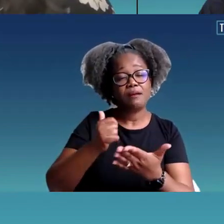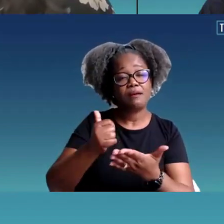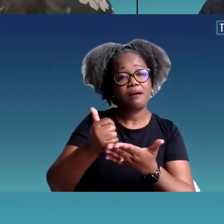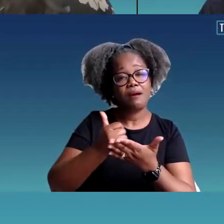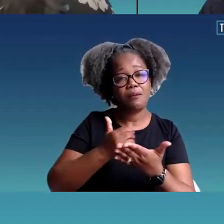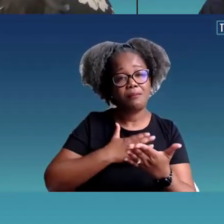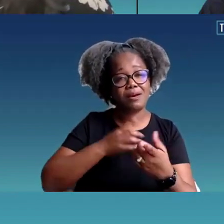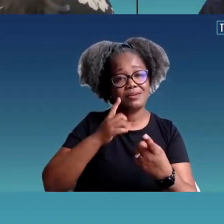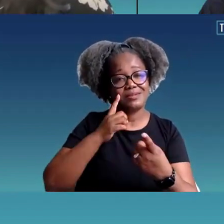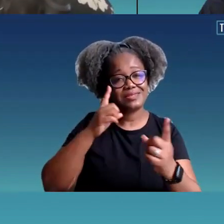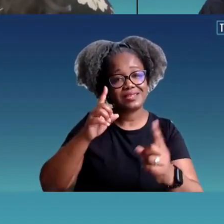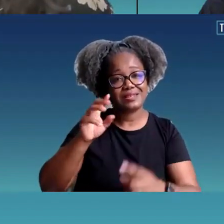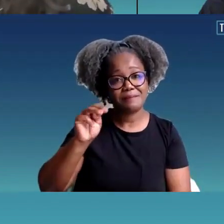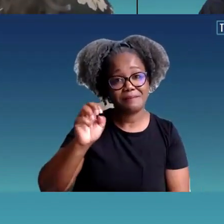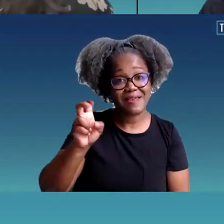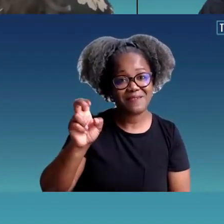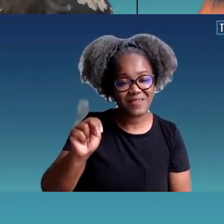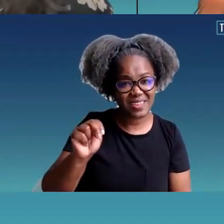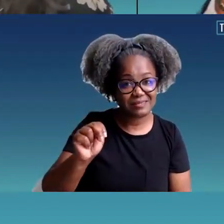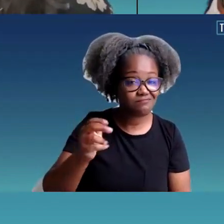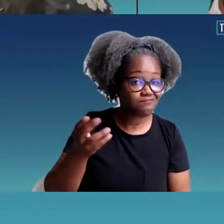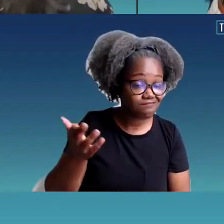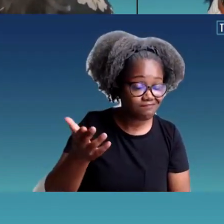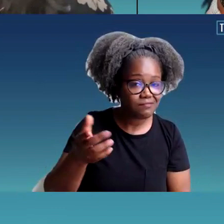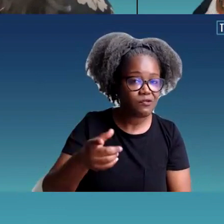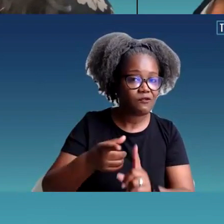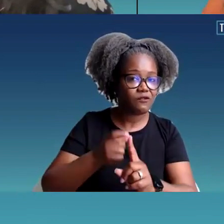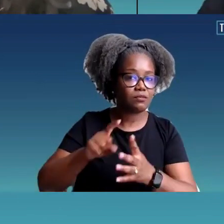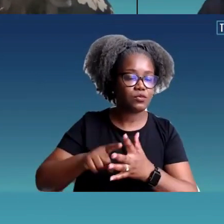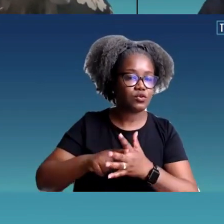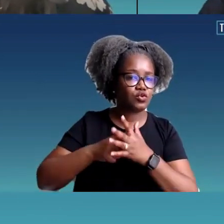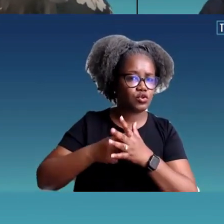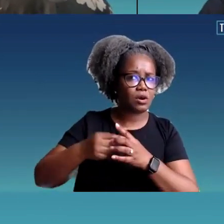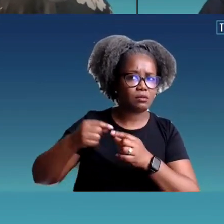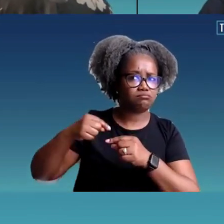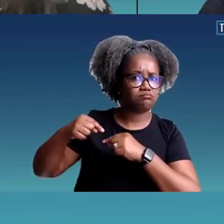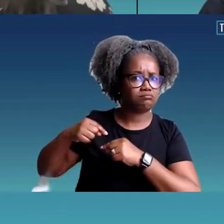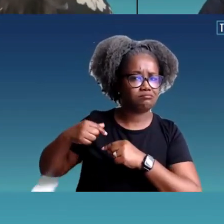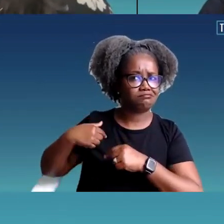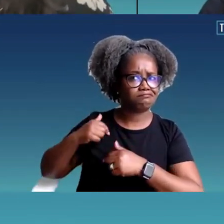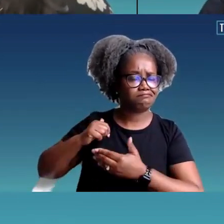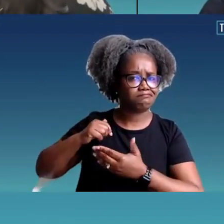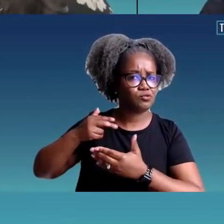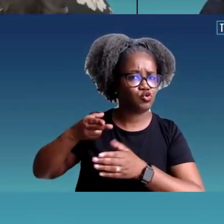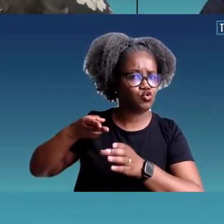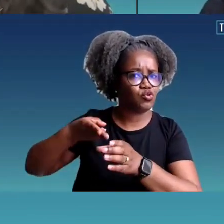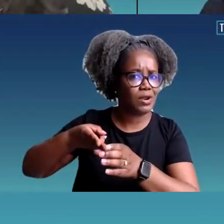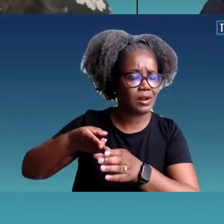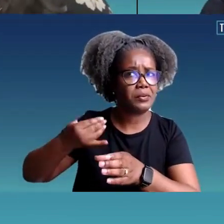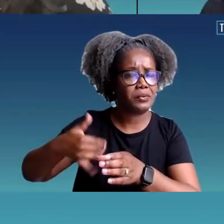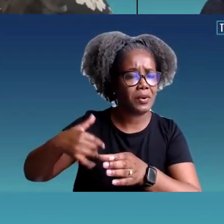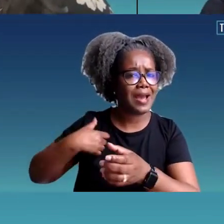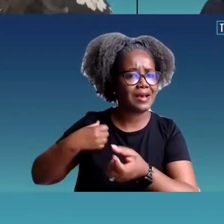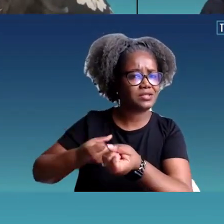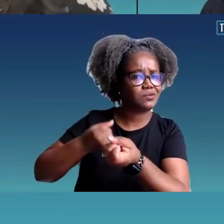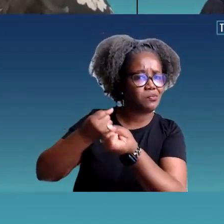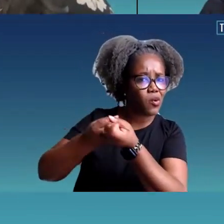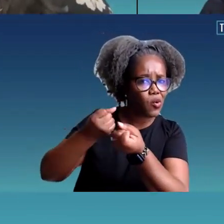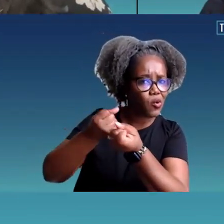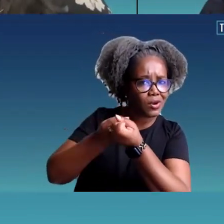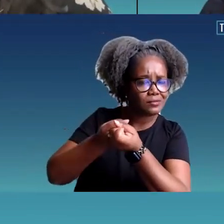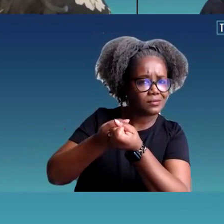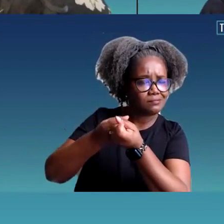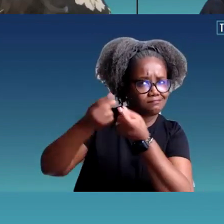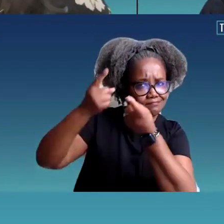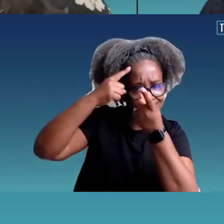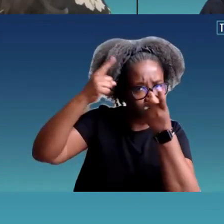very start, I had buy-in from our executive leadership. My boss is our chief medical officer. He had started at